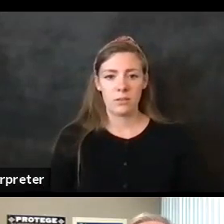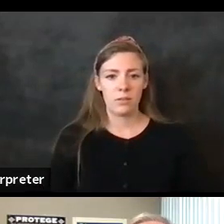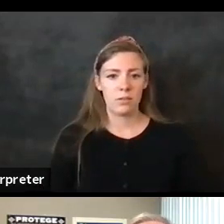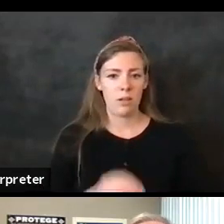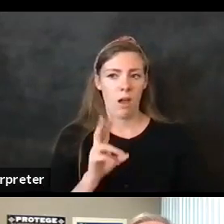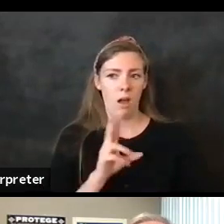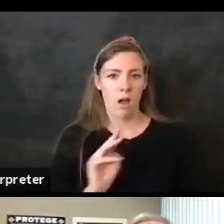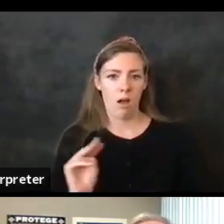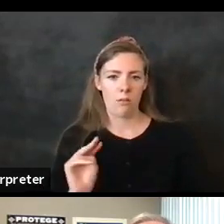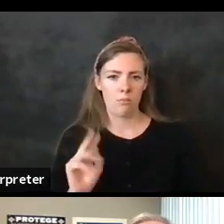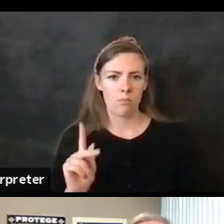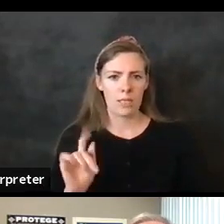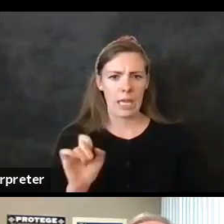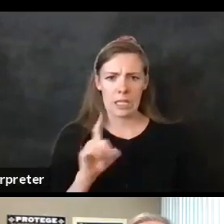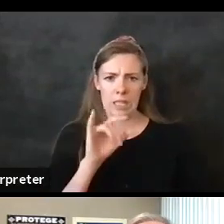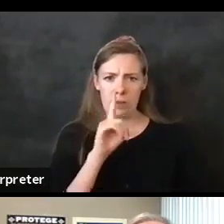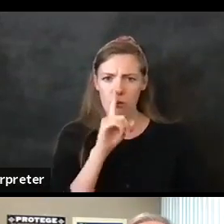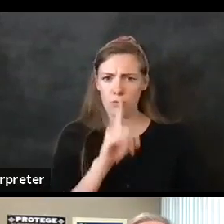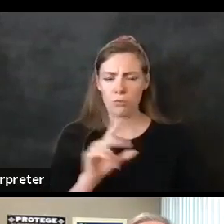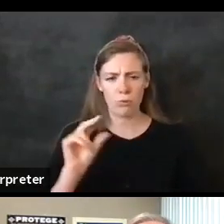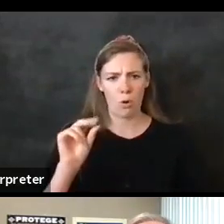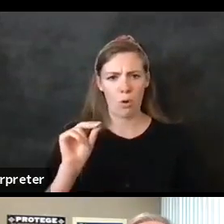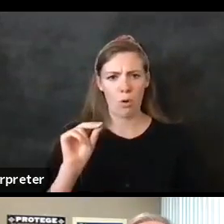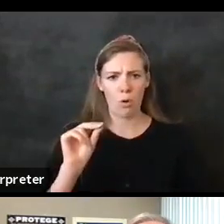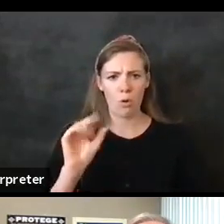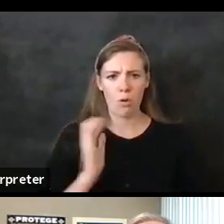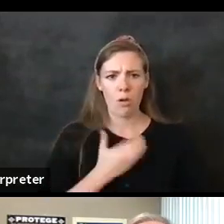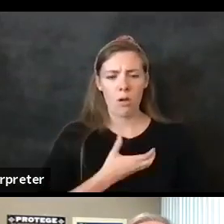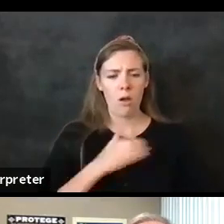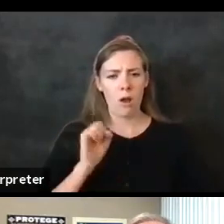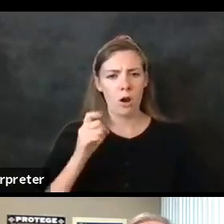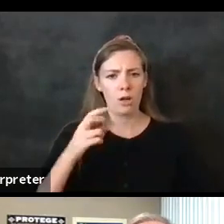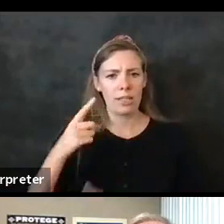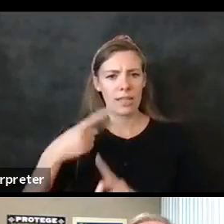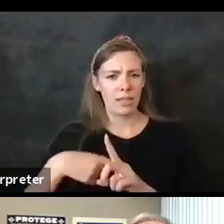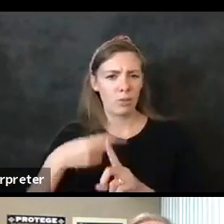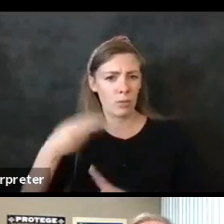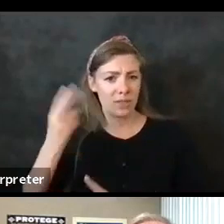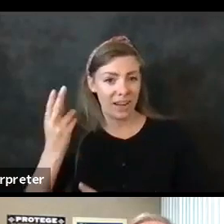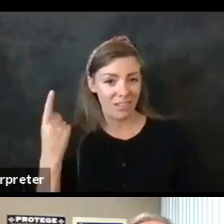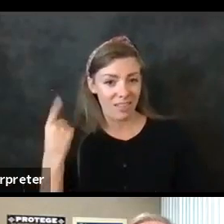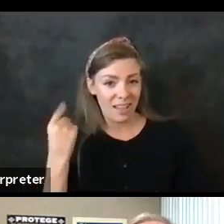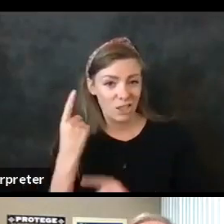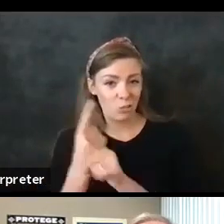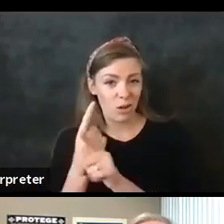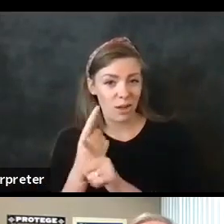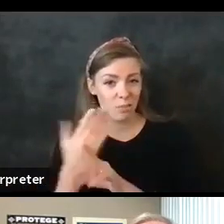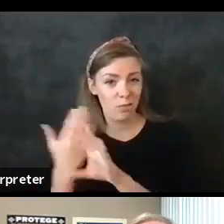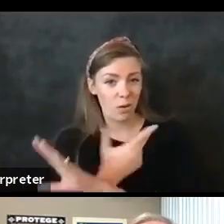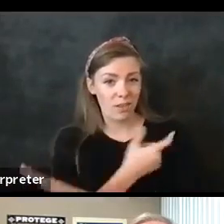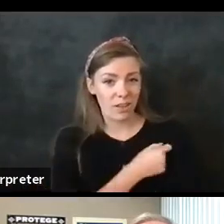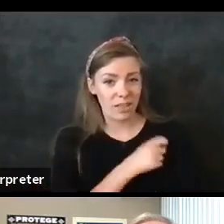case. Our case rate was quite high during the surge last year before the vaccine. Isn't that correct?